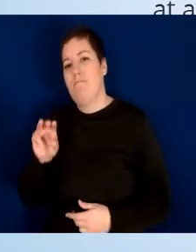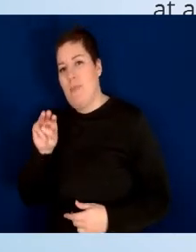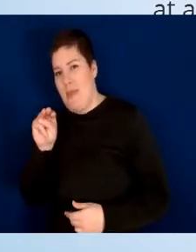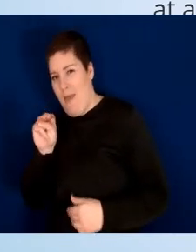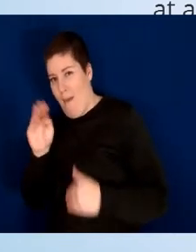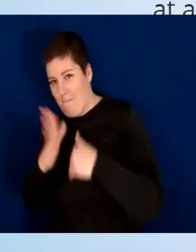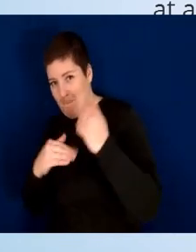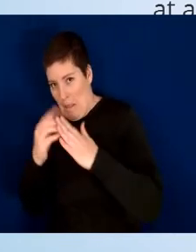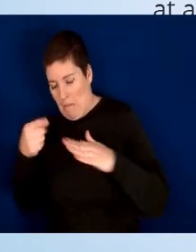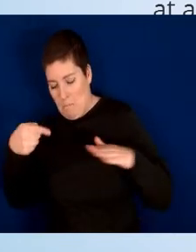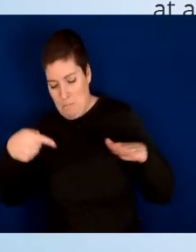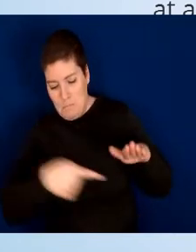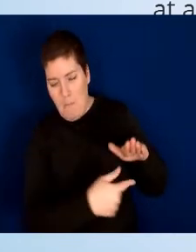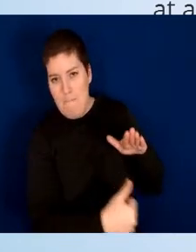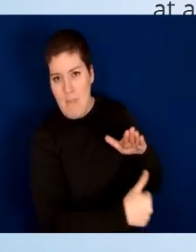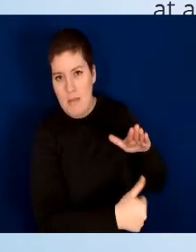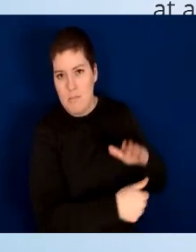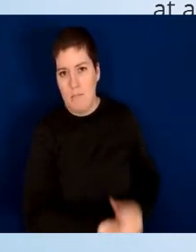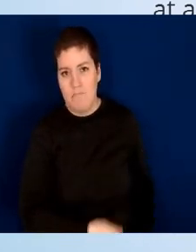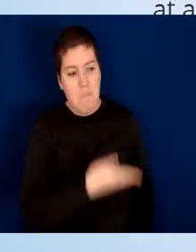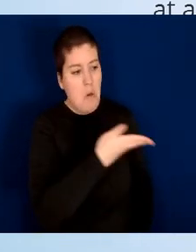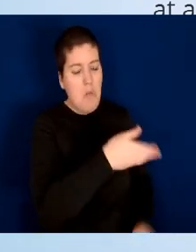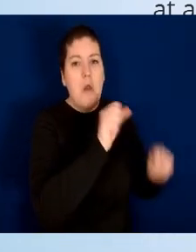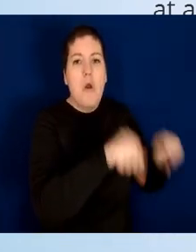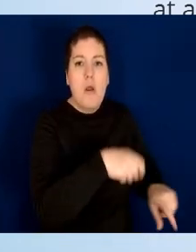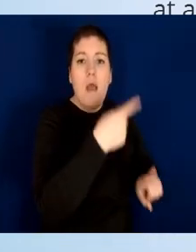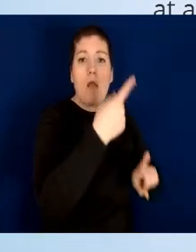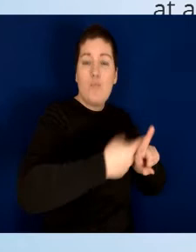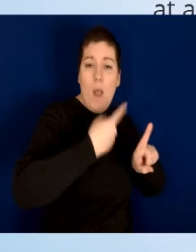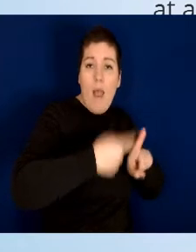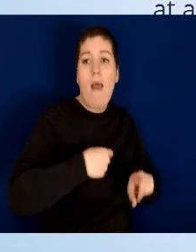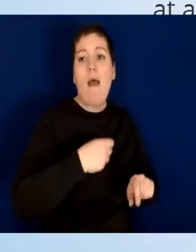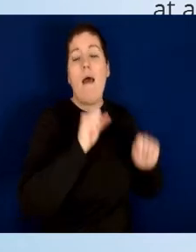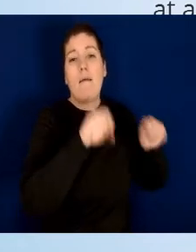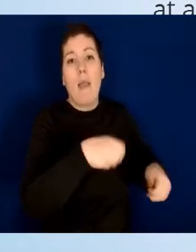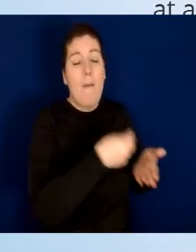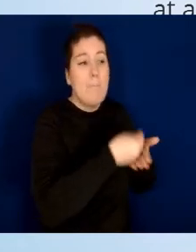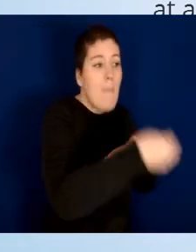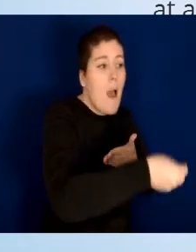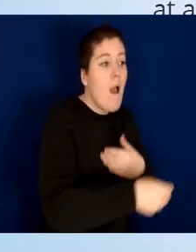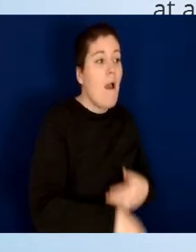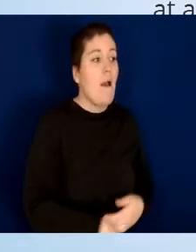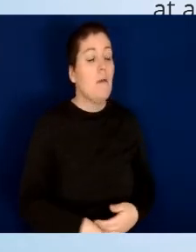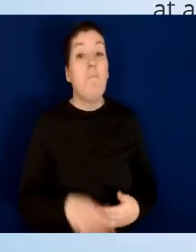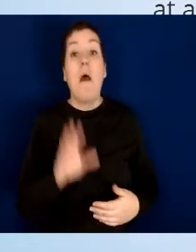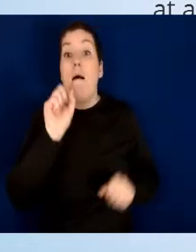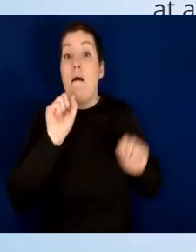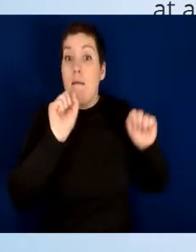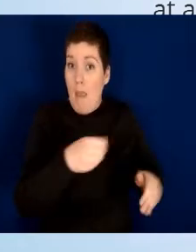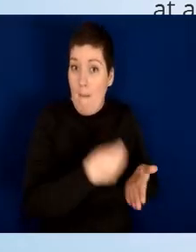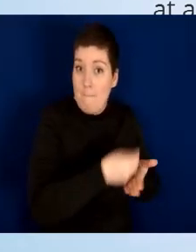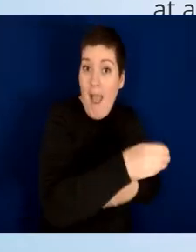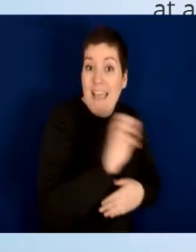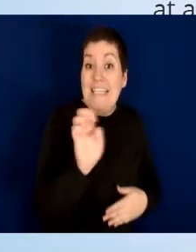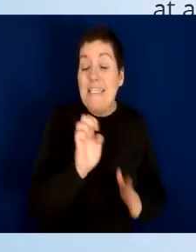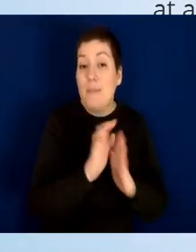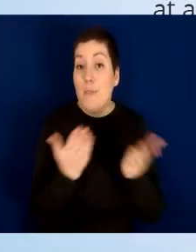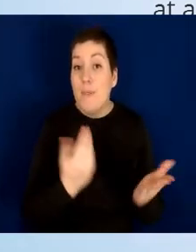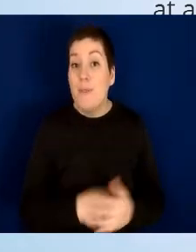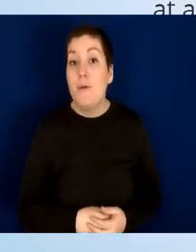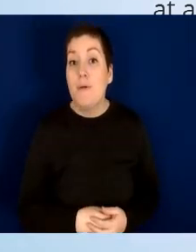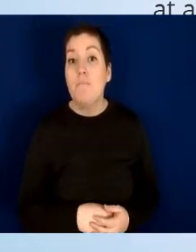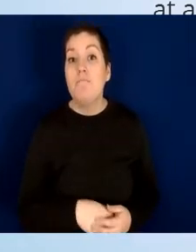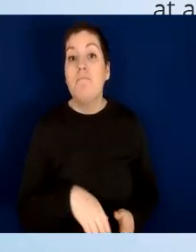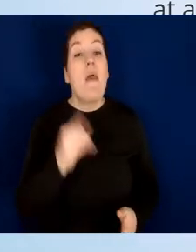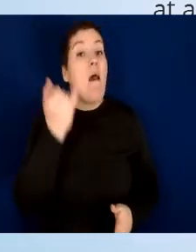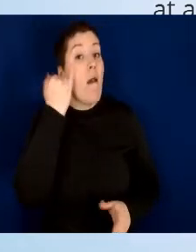semester. You can also buy your books online from the college bookstore's website or any other online bookstore like Amazon. Just give yourself